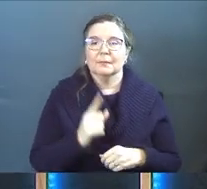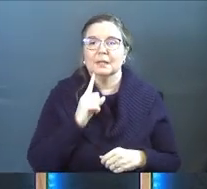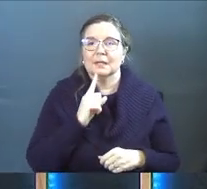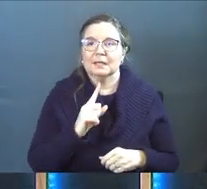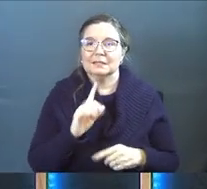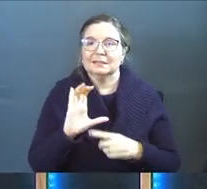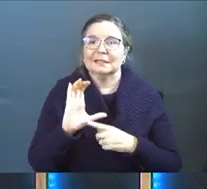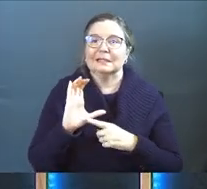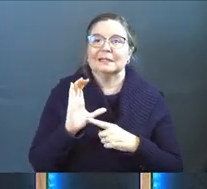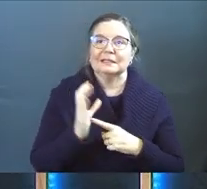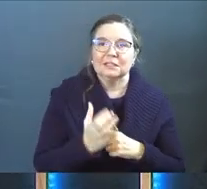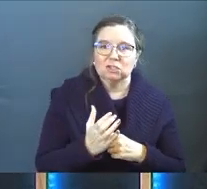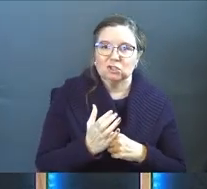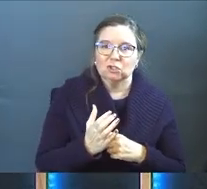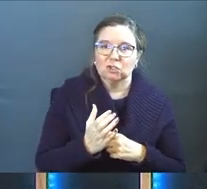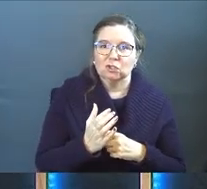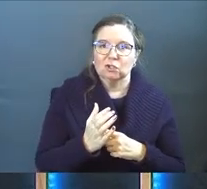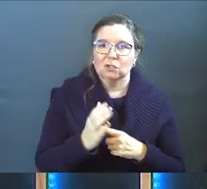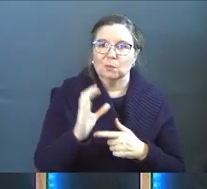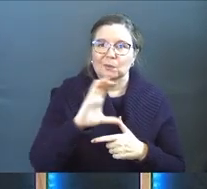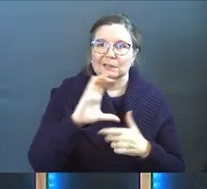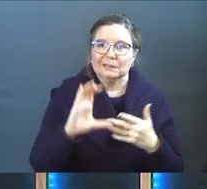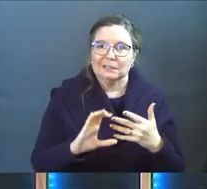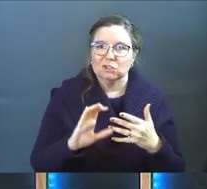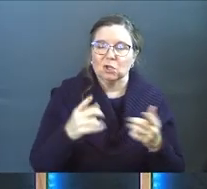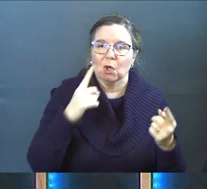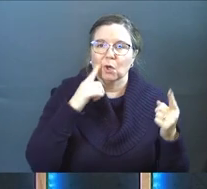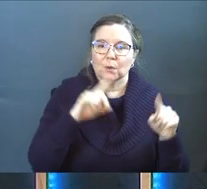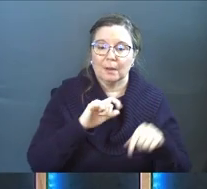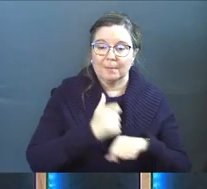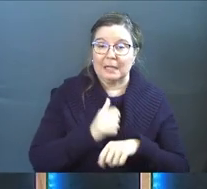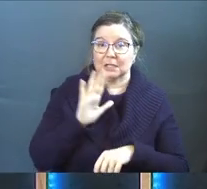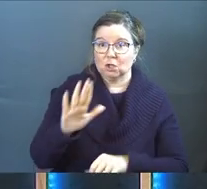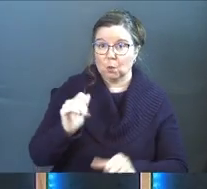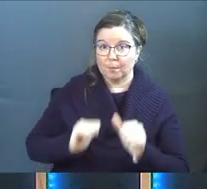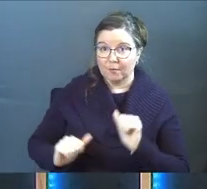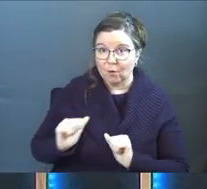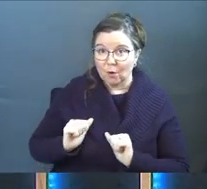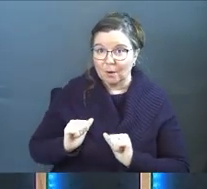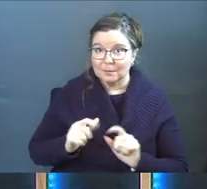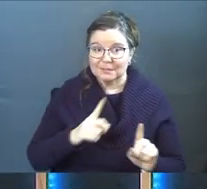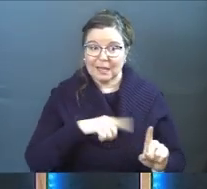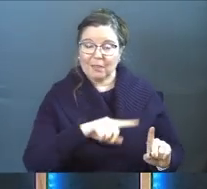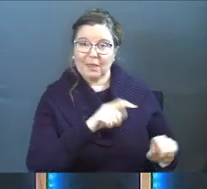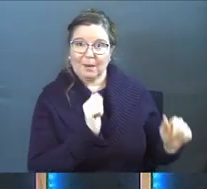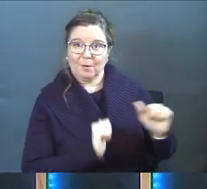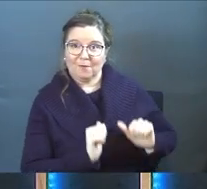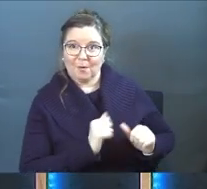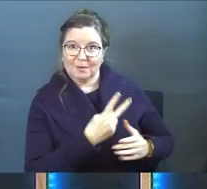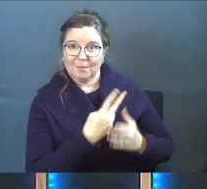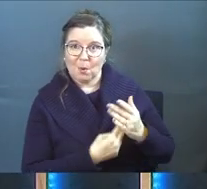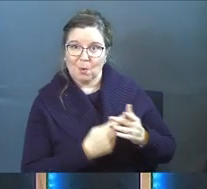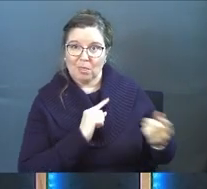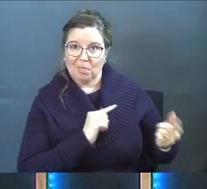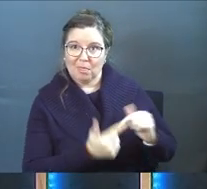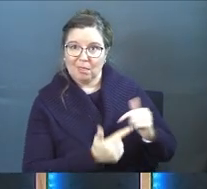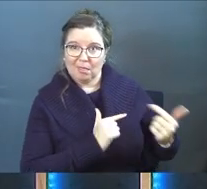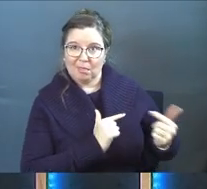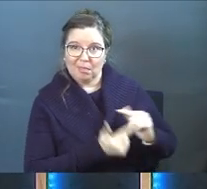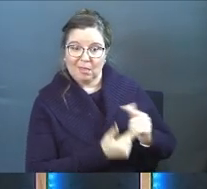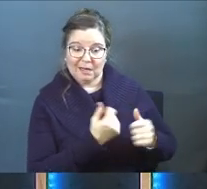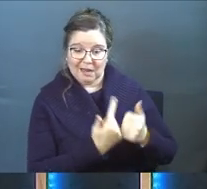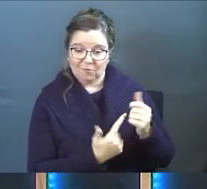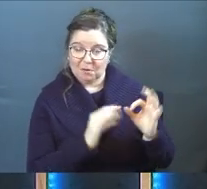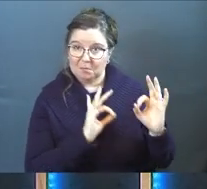is a conditional agreement based on your performance and based on their performance. And as